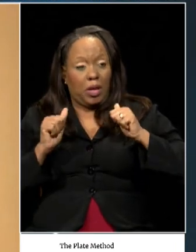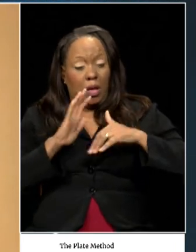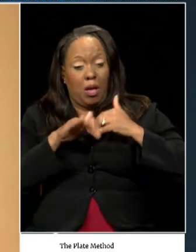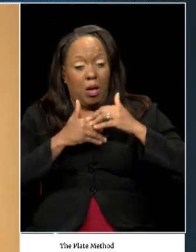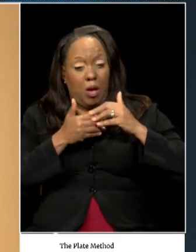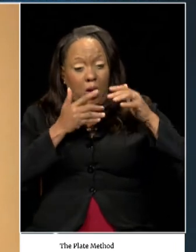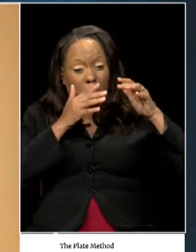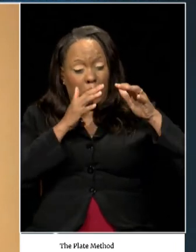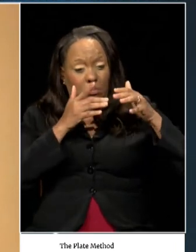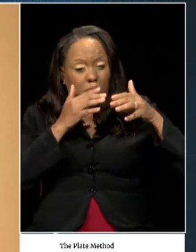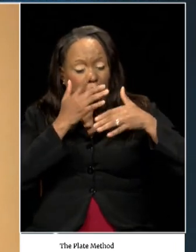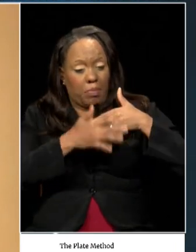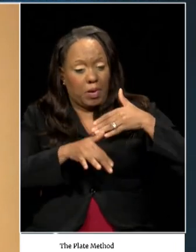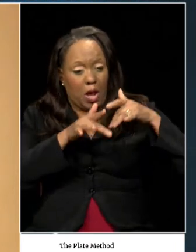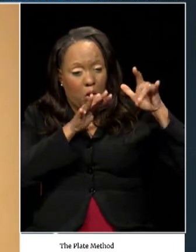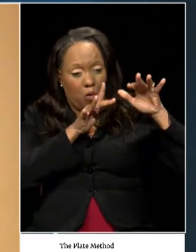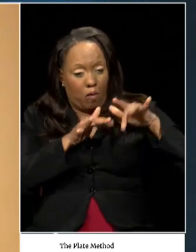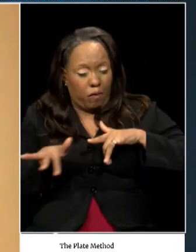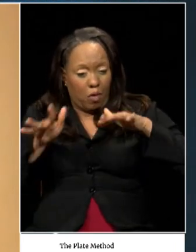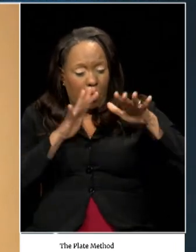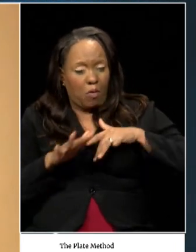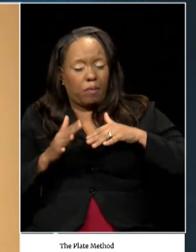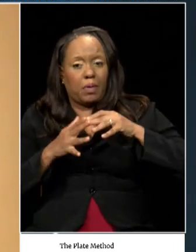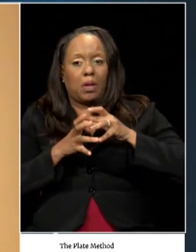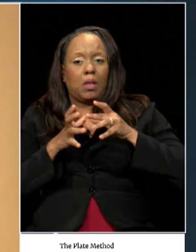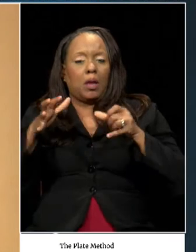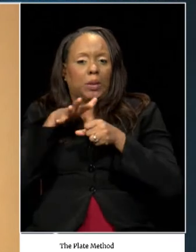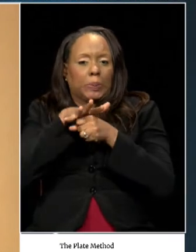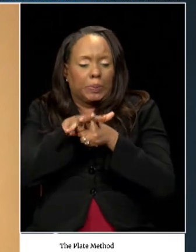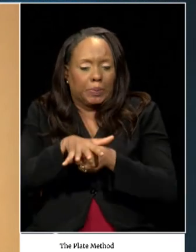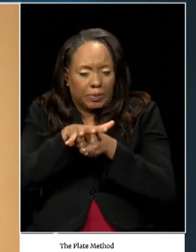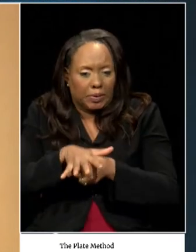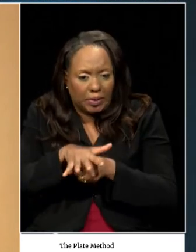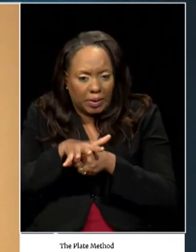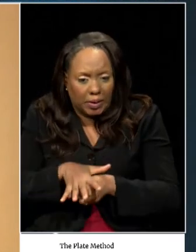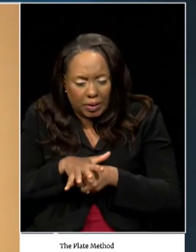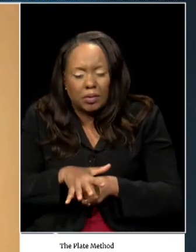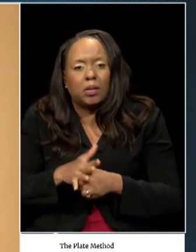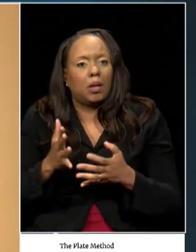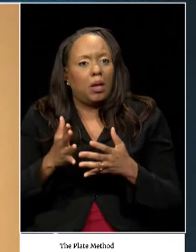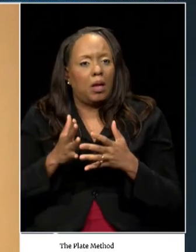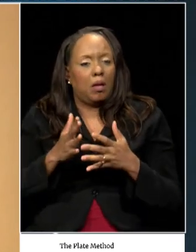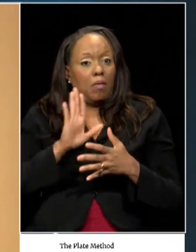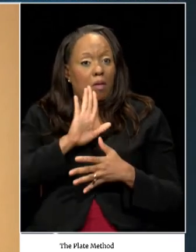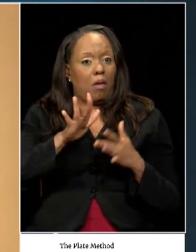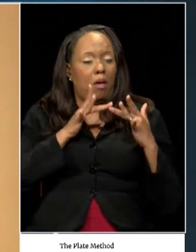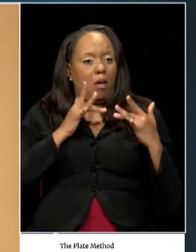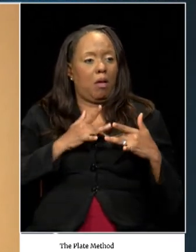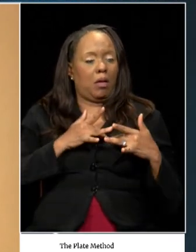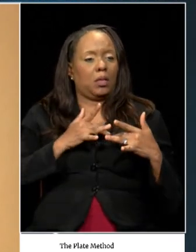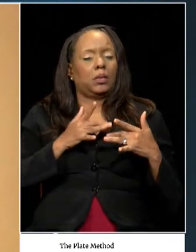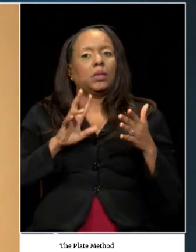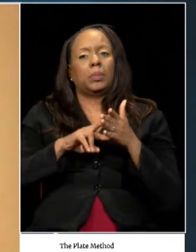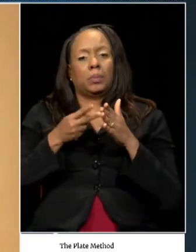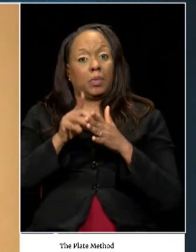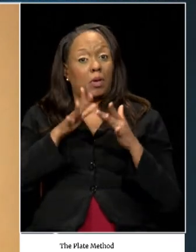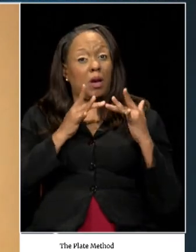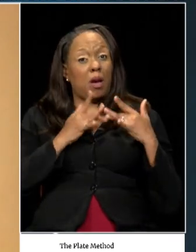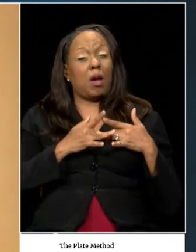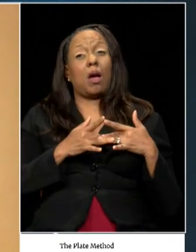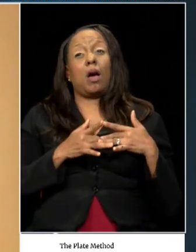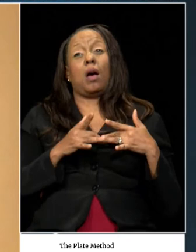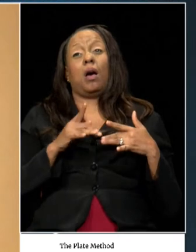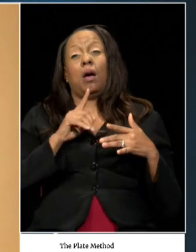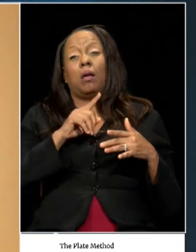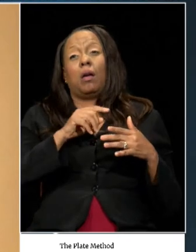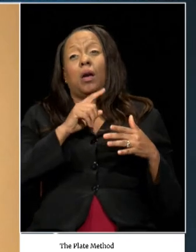through those blood vessels, there's high pressure that is exerted against the walls of the blood vessels. So that the heart has to work a lot harder than